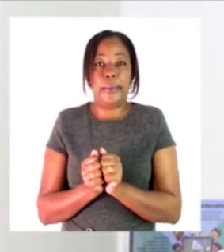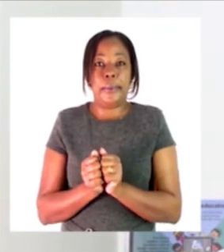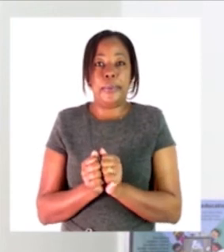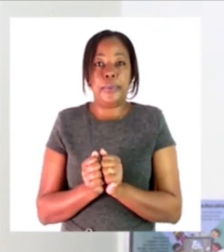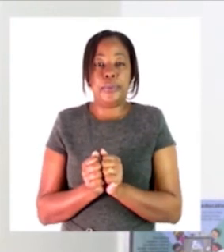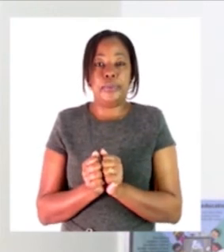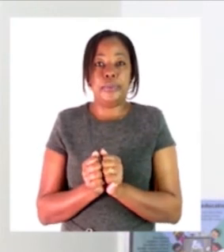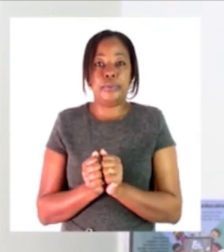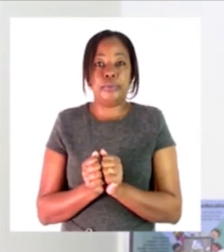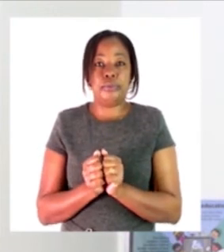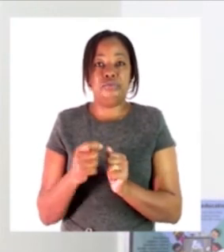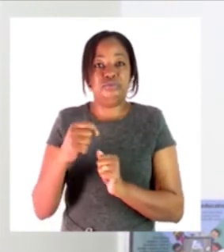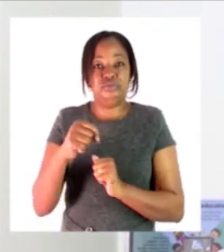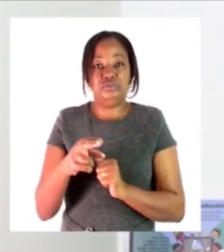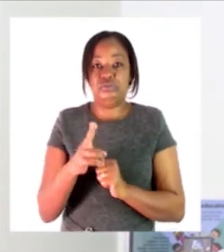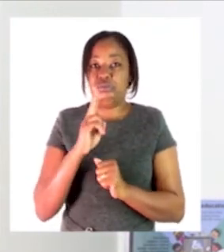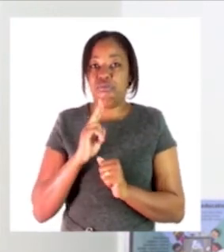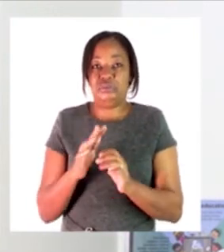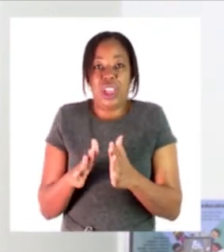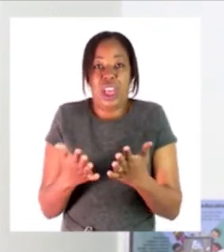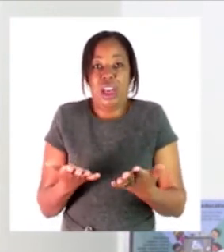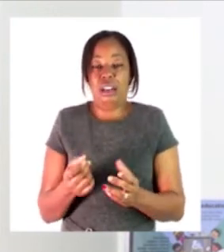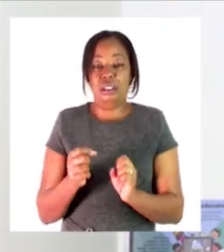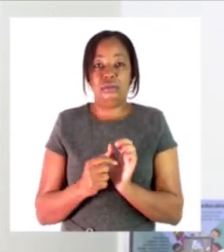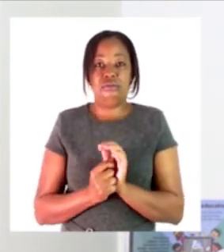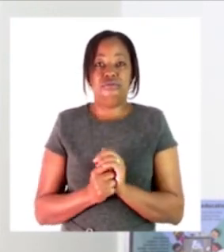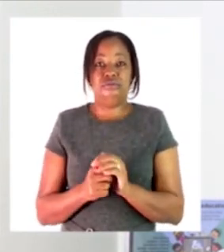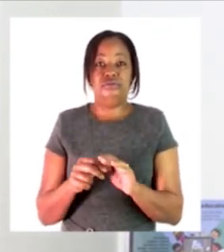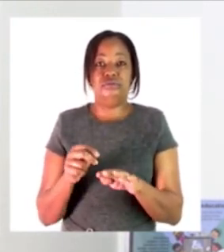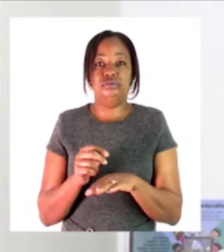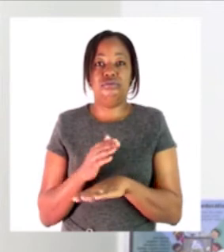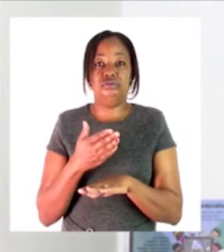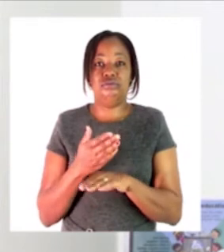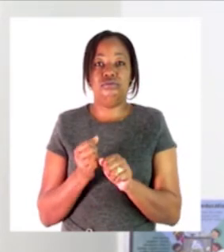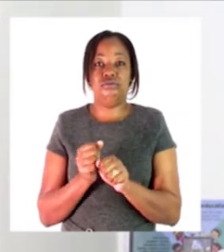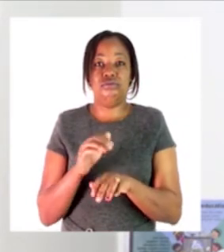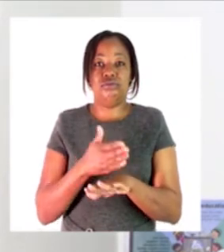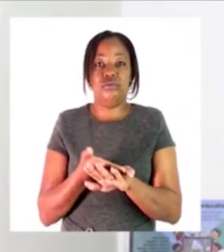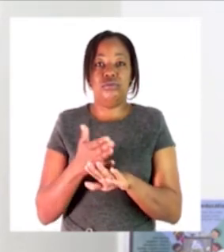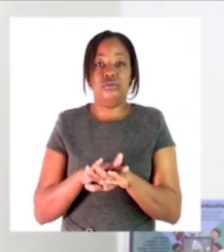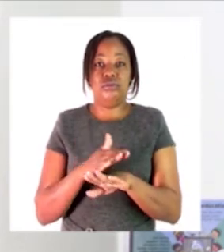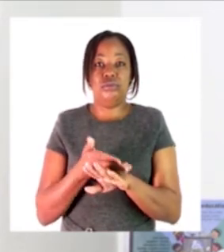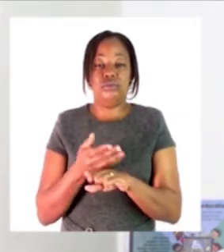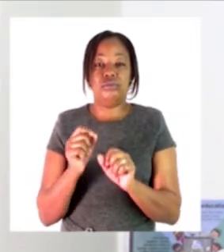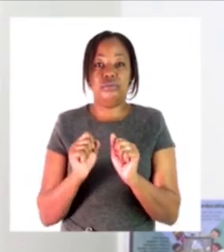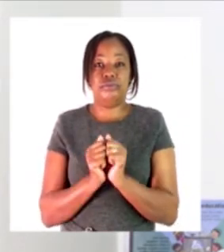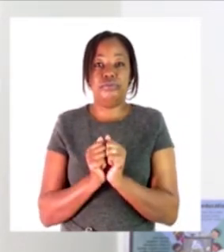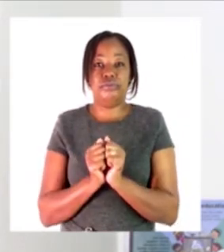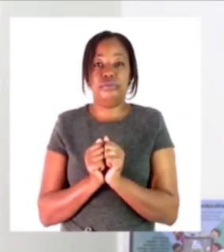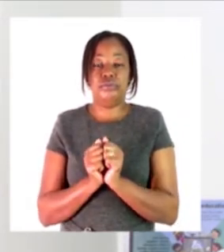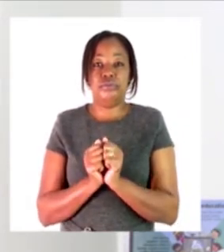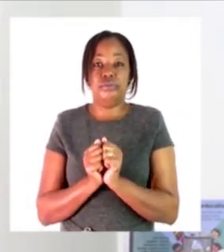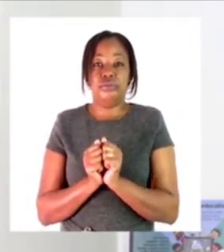answer by finding the number which is short. Okay. Let me do with you the ones that